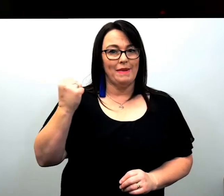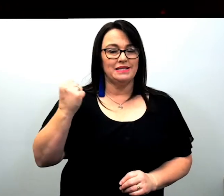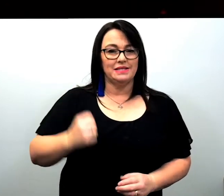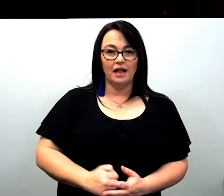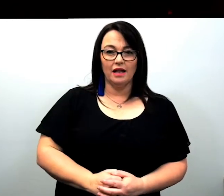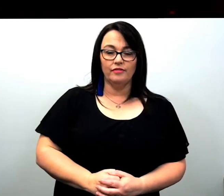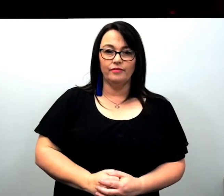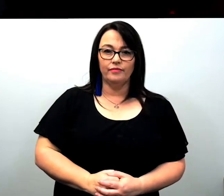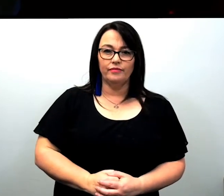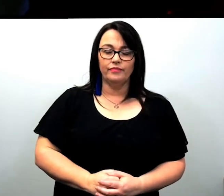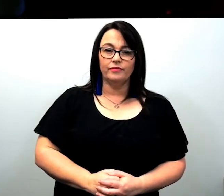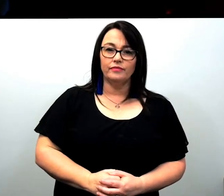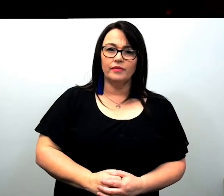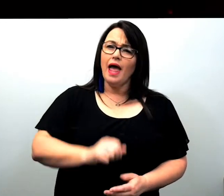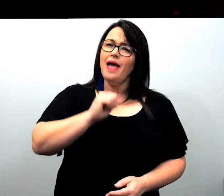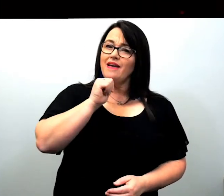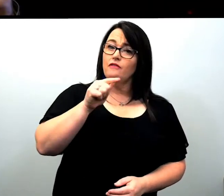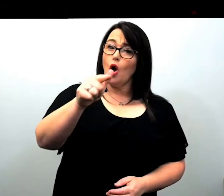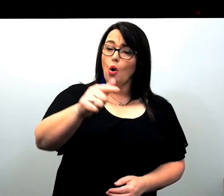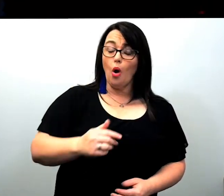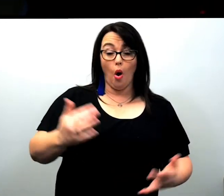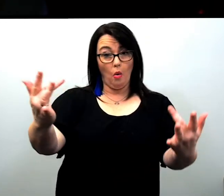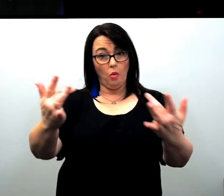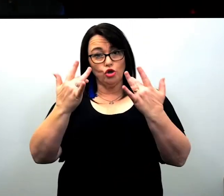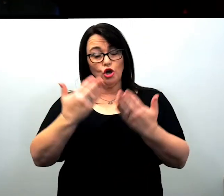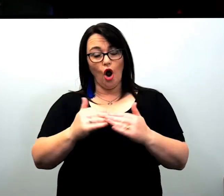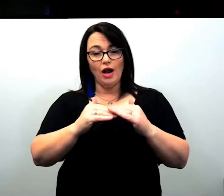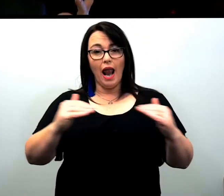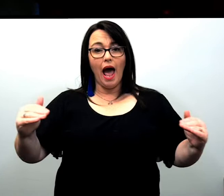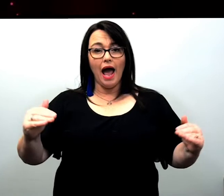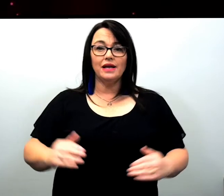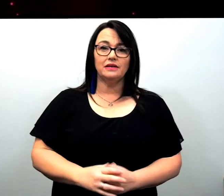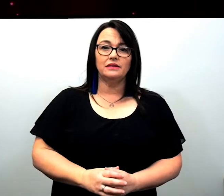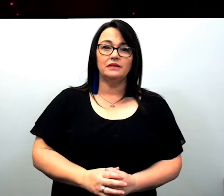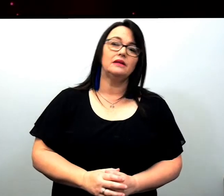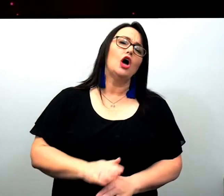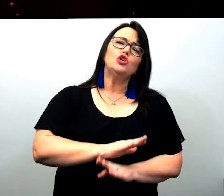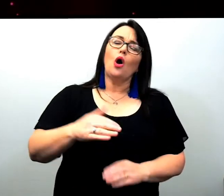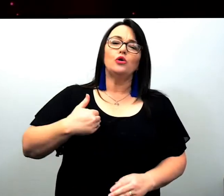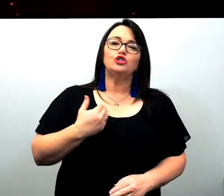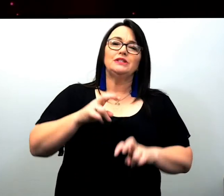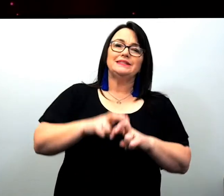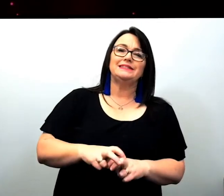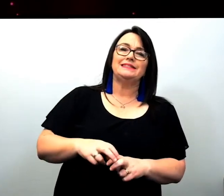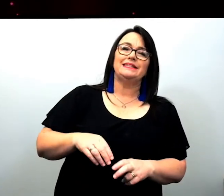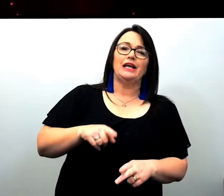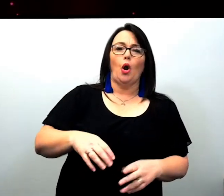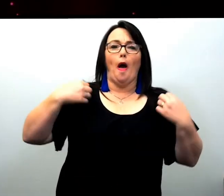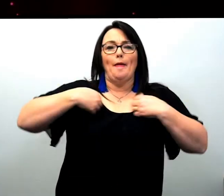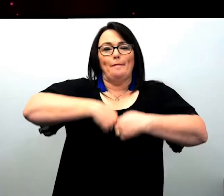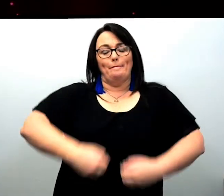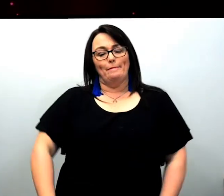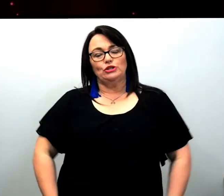online, don't just turn up in your pajamas and sit there with a coffee and go, yeah, bro, that's good, bro. In praise and worship, just